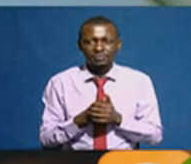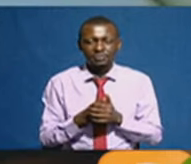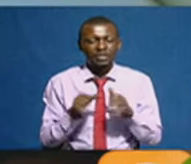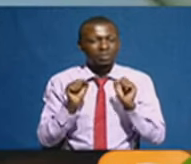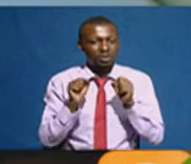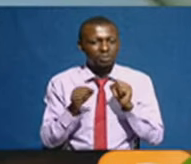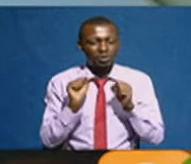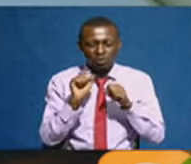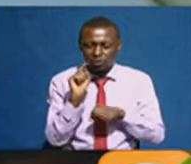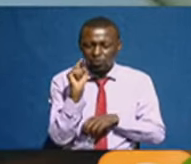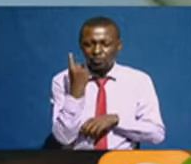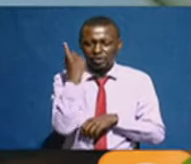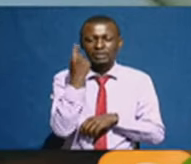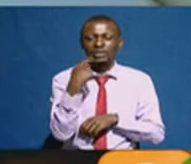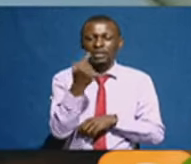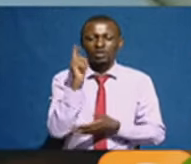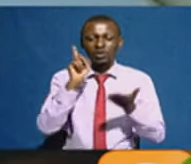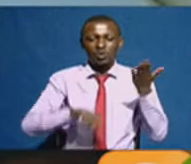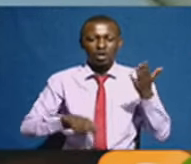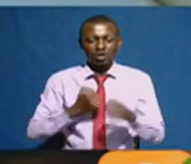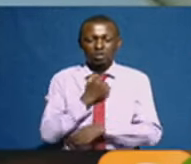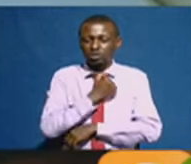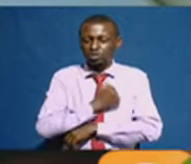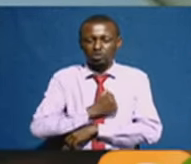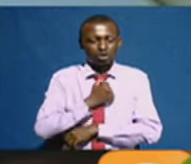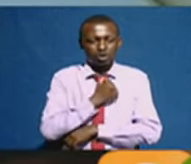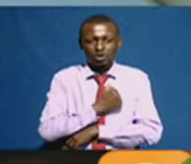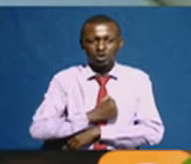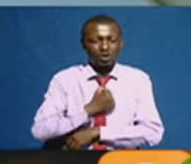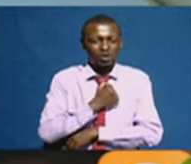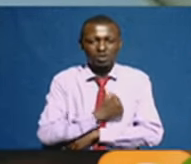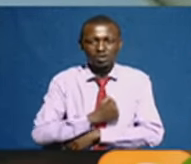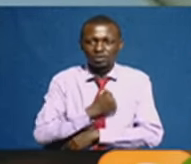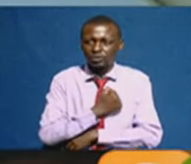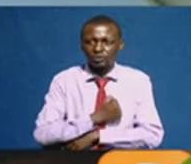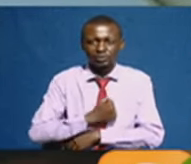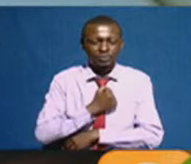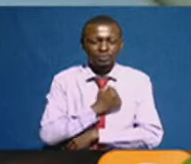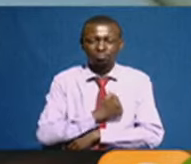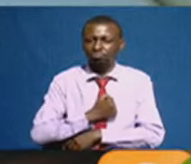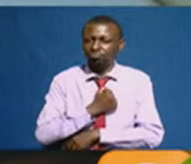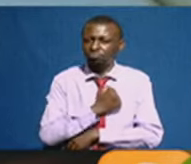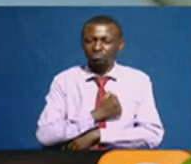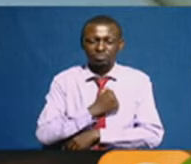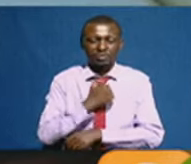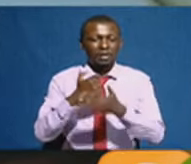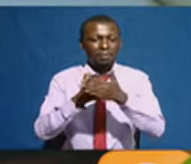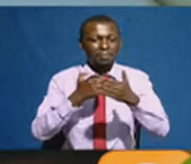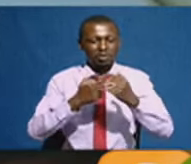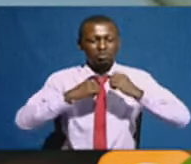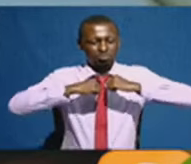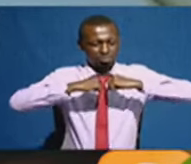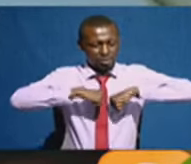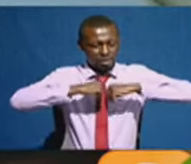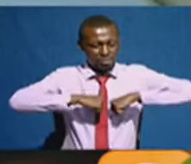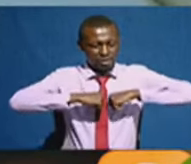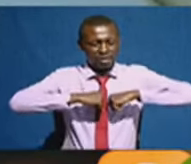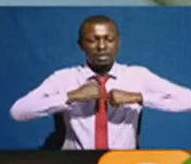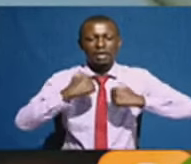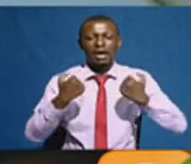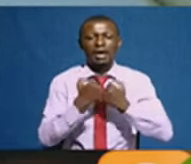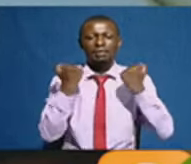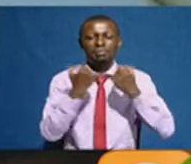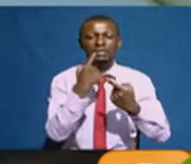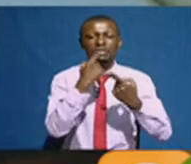like, we apologize. We are sorry that that was the agreement that we had in